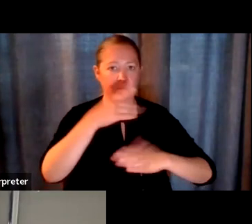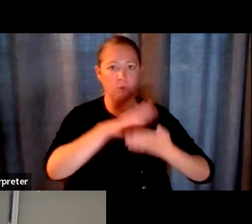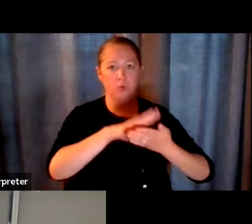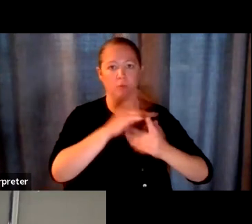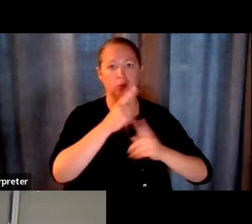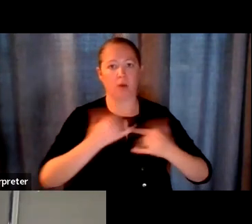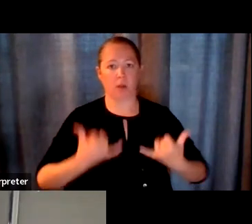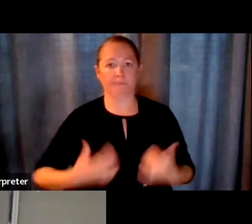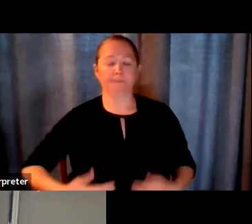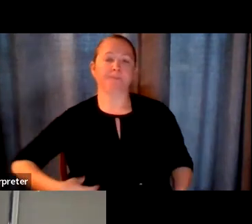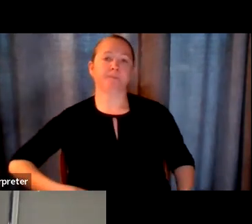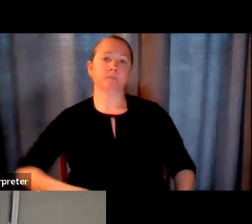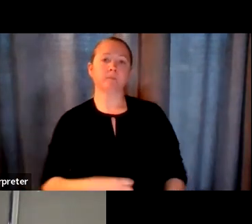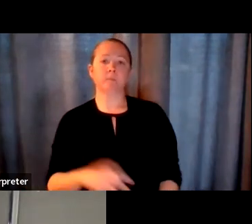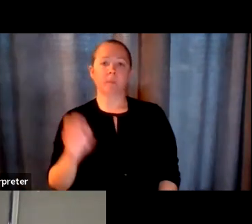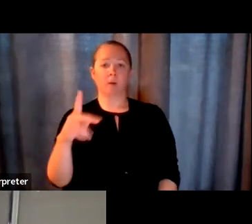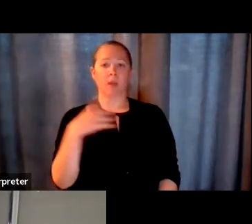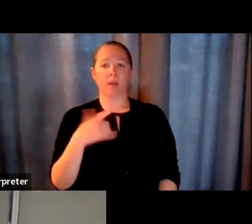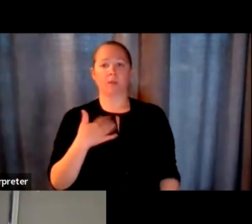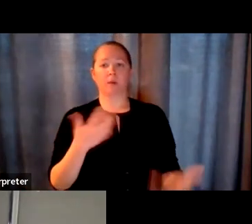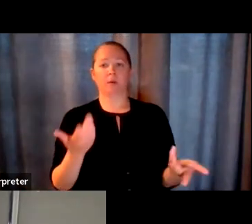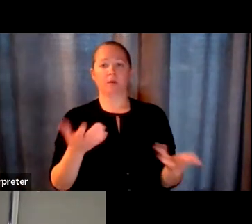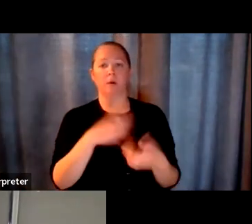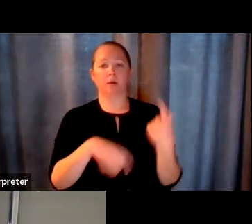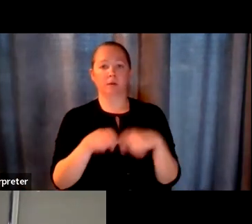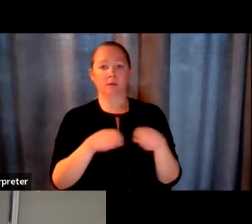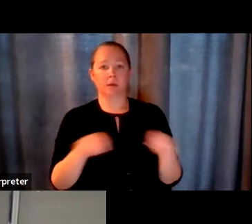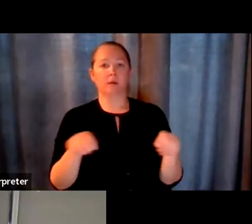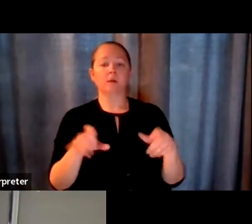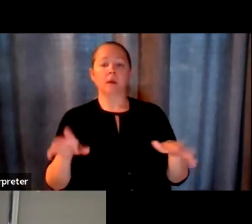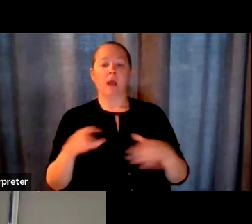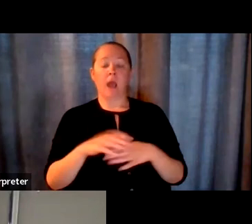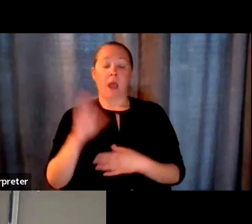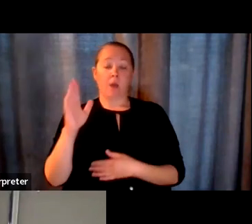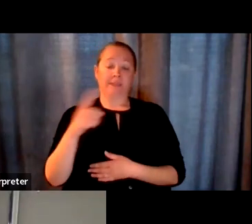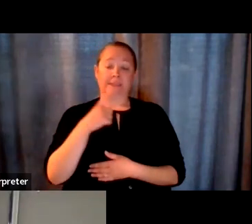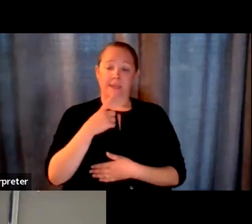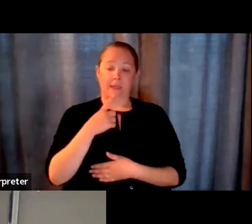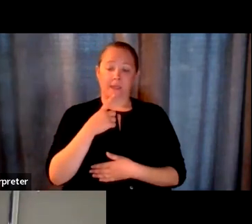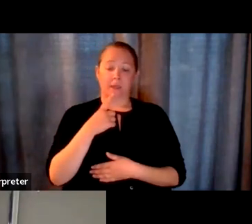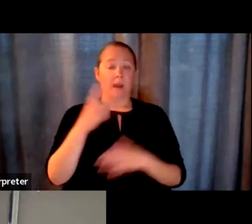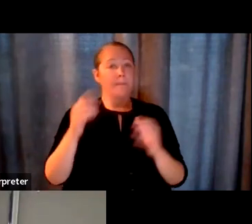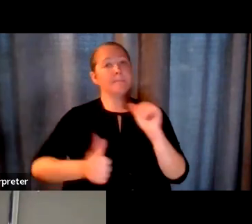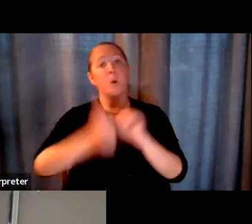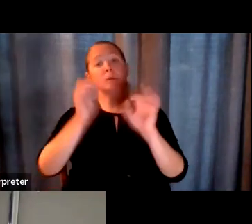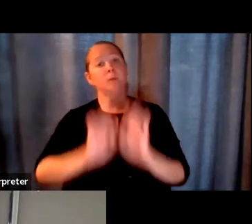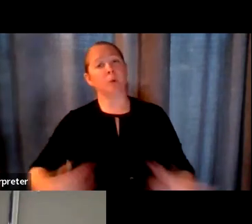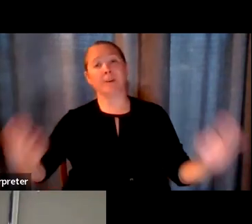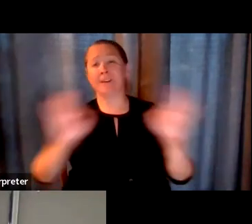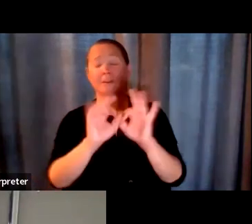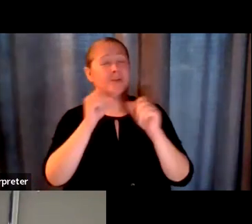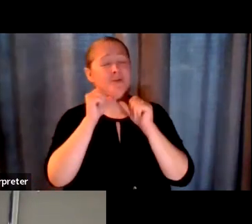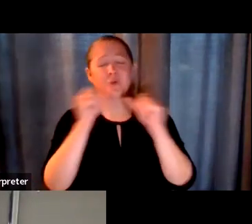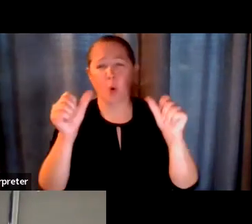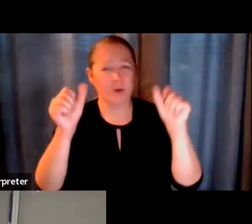And Brian, I guess I'll close it out. I know it's 8:30, and I would say most importantly, just don't give up. Don't give up